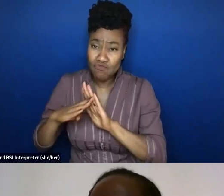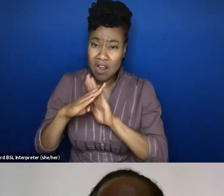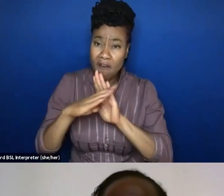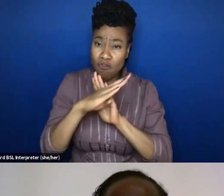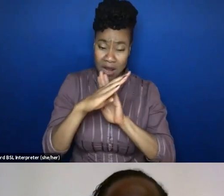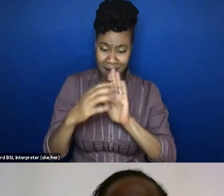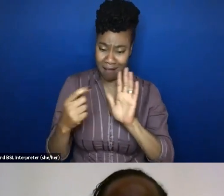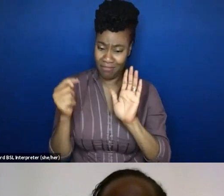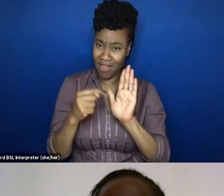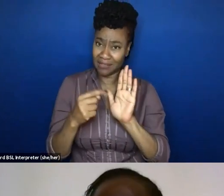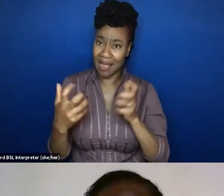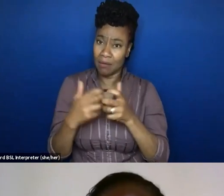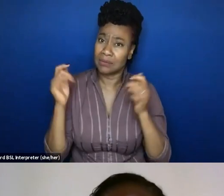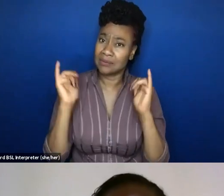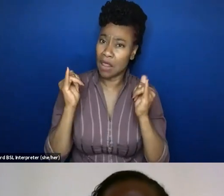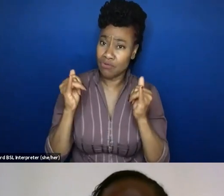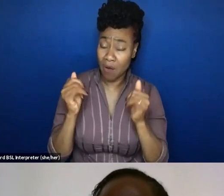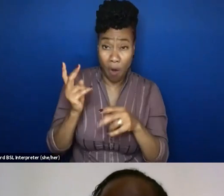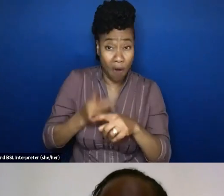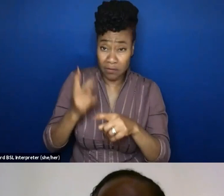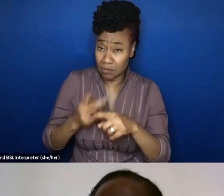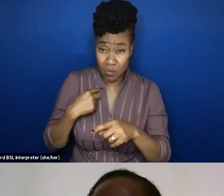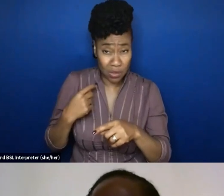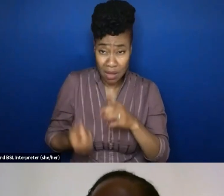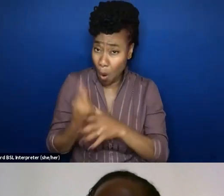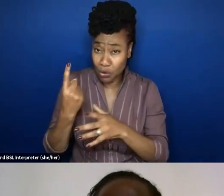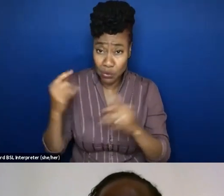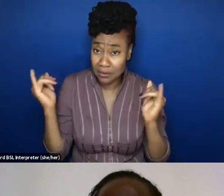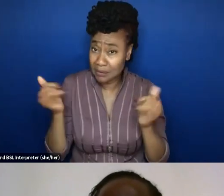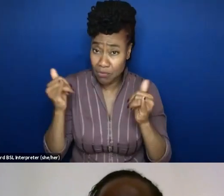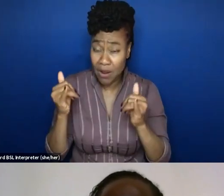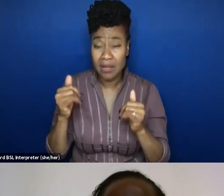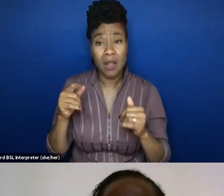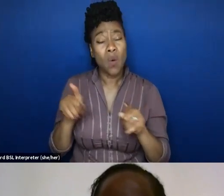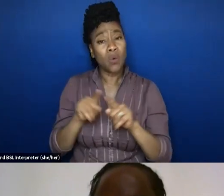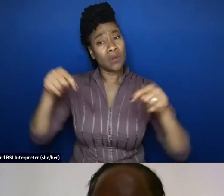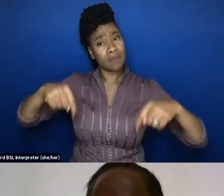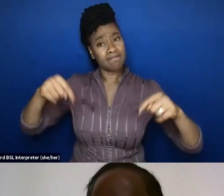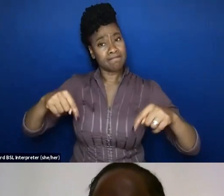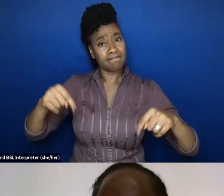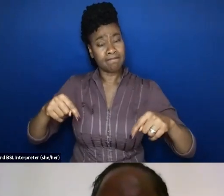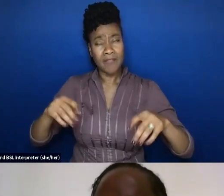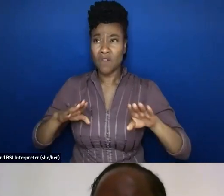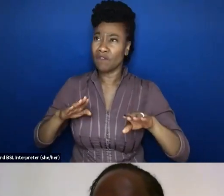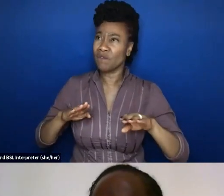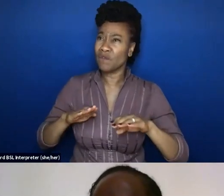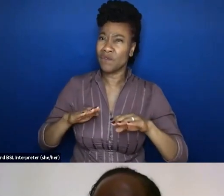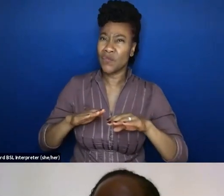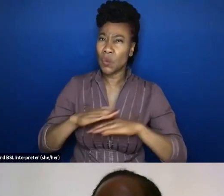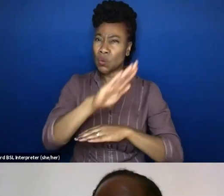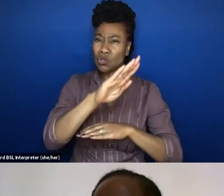opportunity to do. And then to think in a sort of co-productive space, how can we change this for the future? How can we change